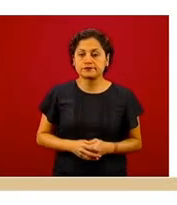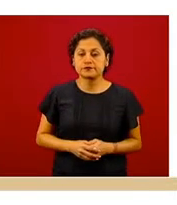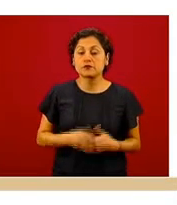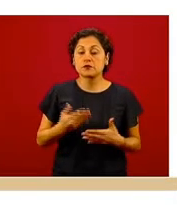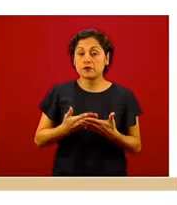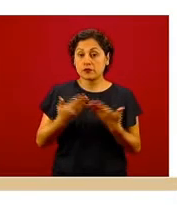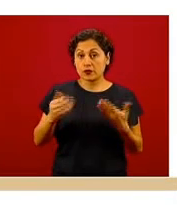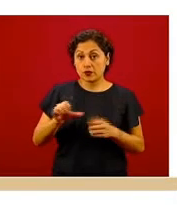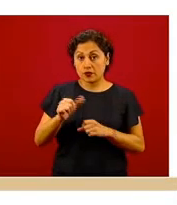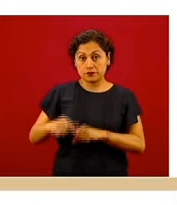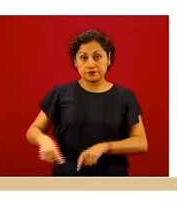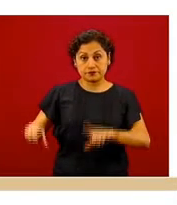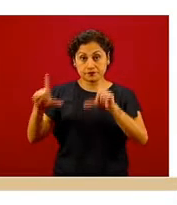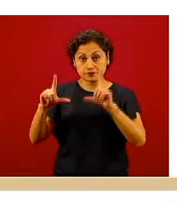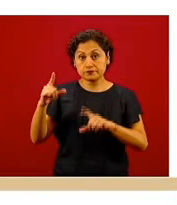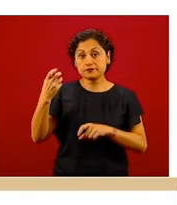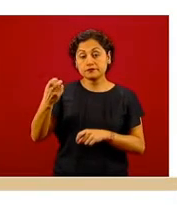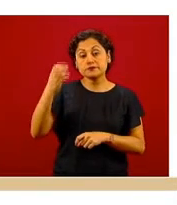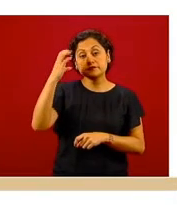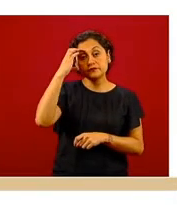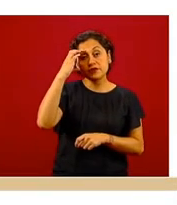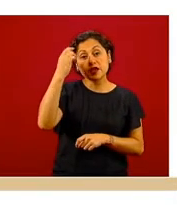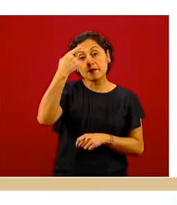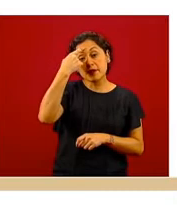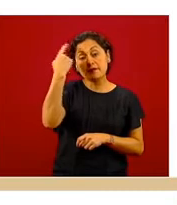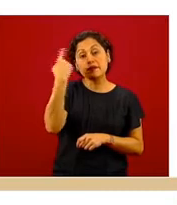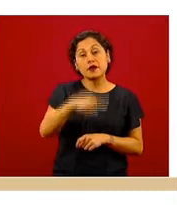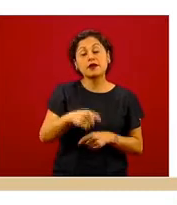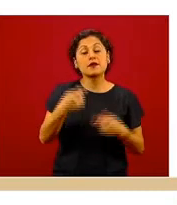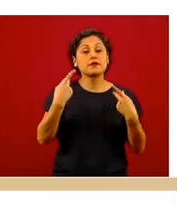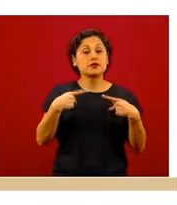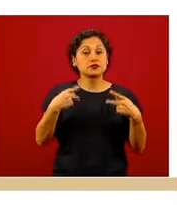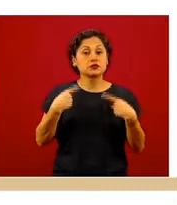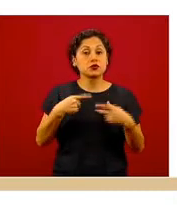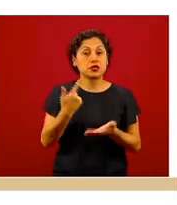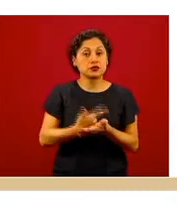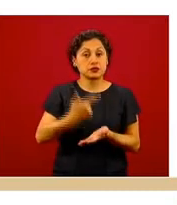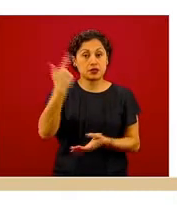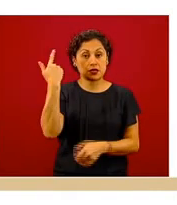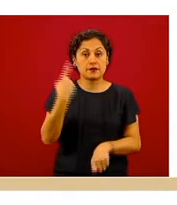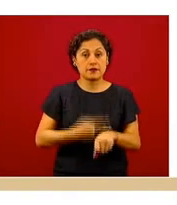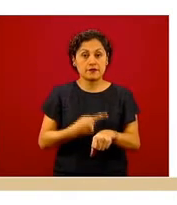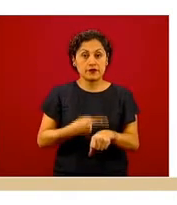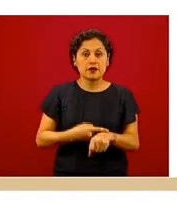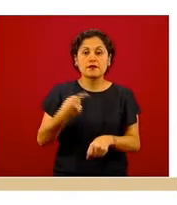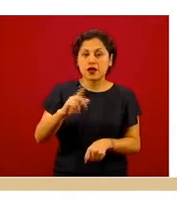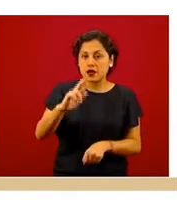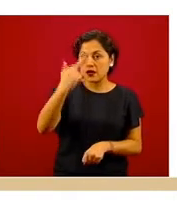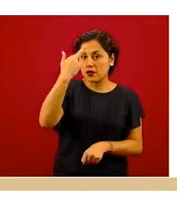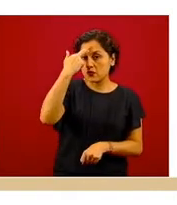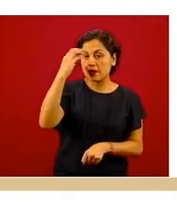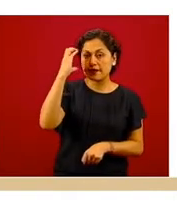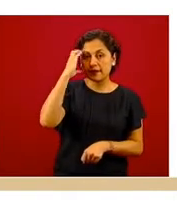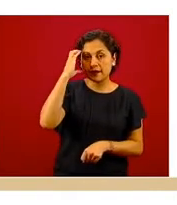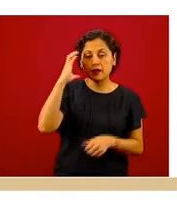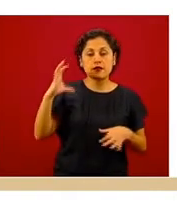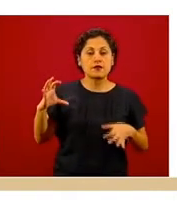state. So these are beds for critical patients, meaning beds that have ventilators.